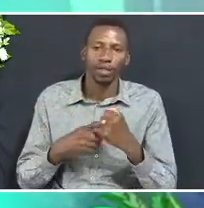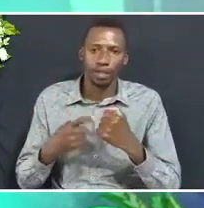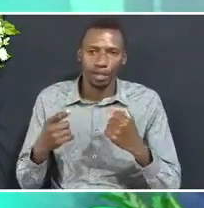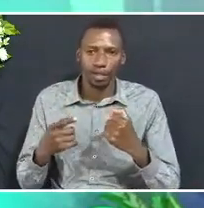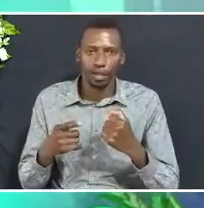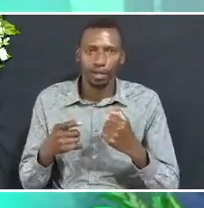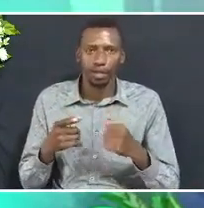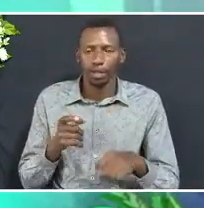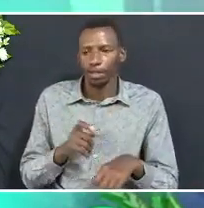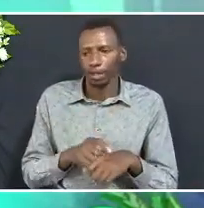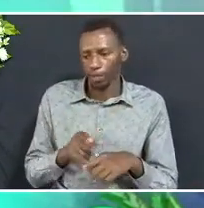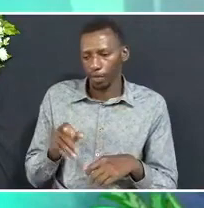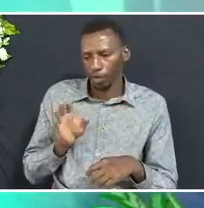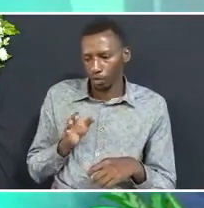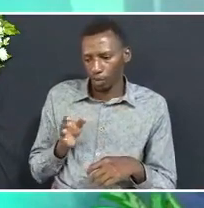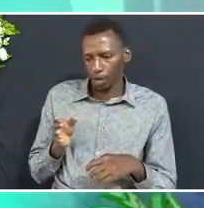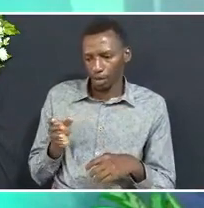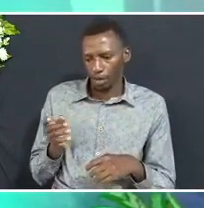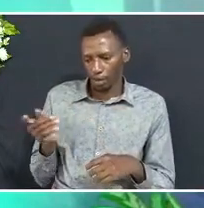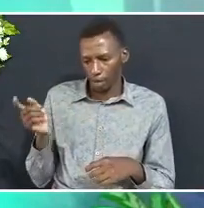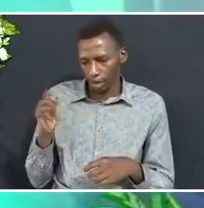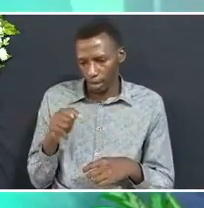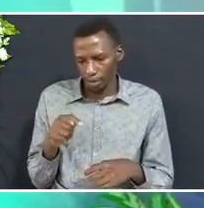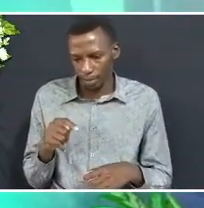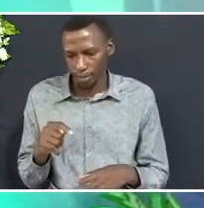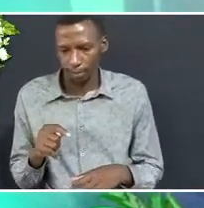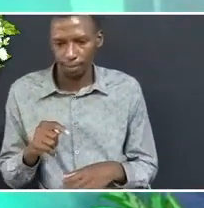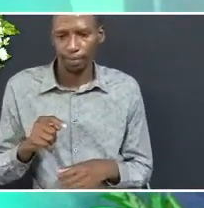the woman could count